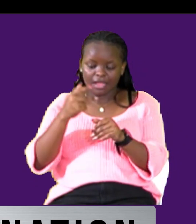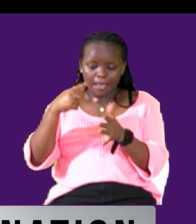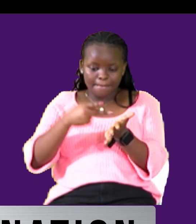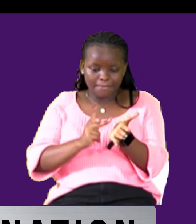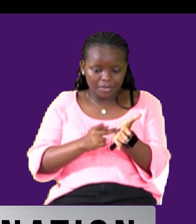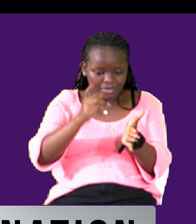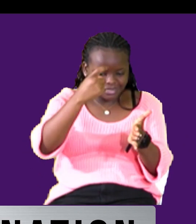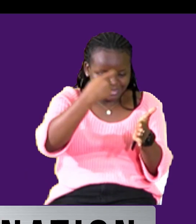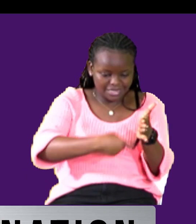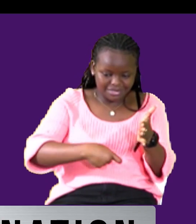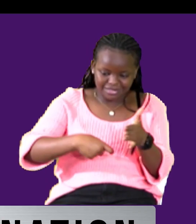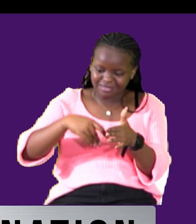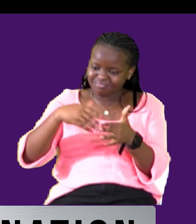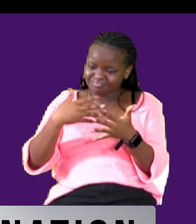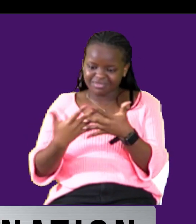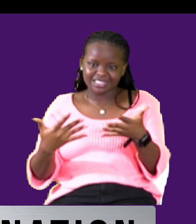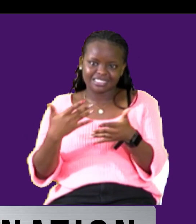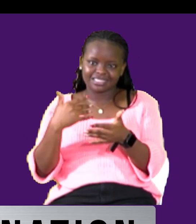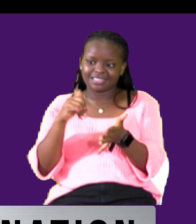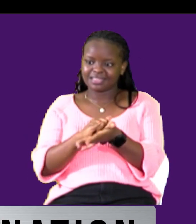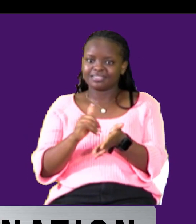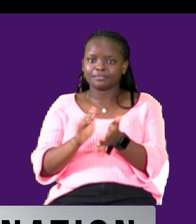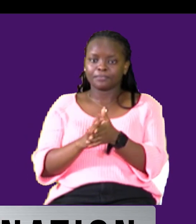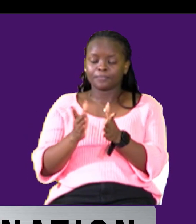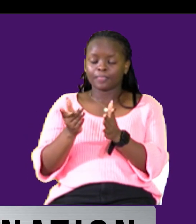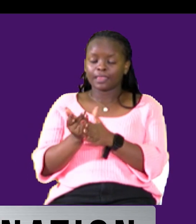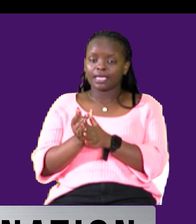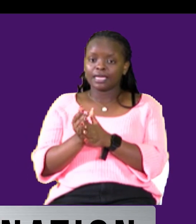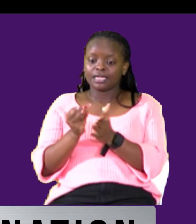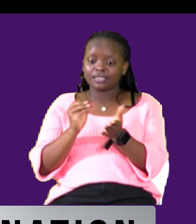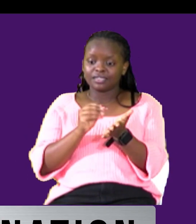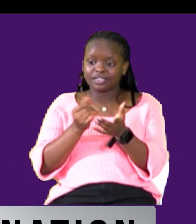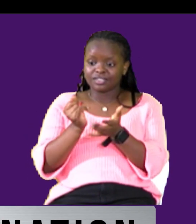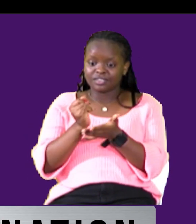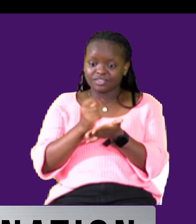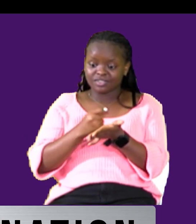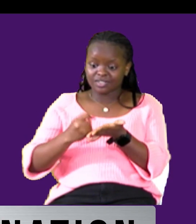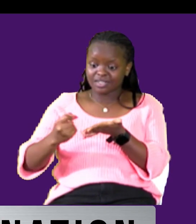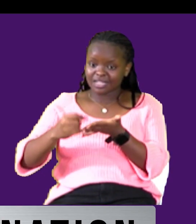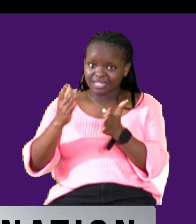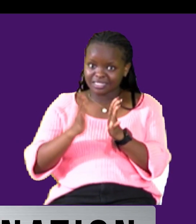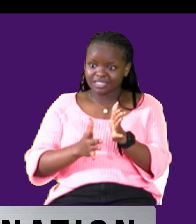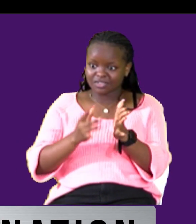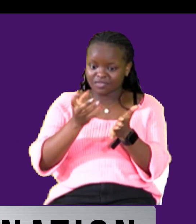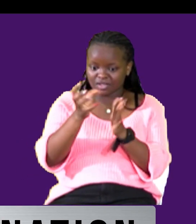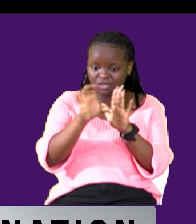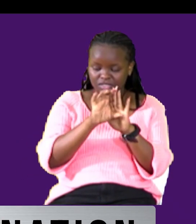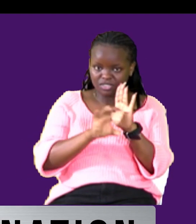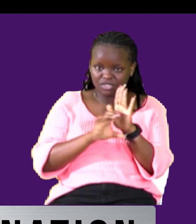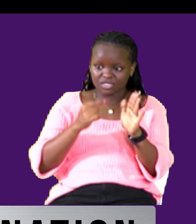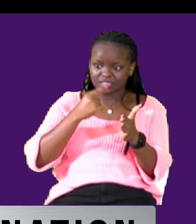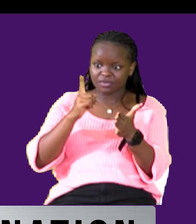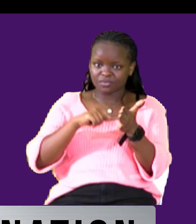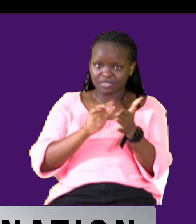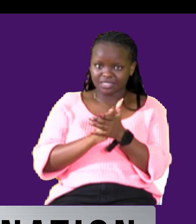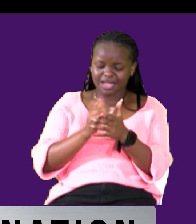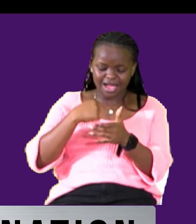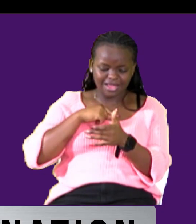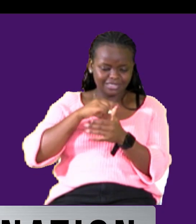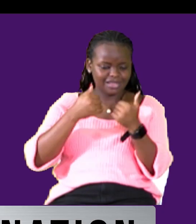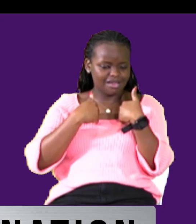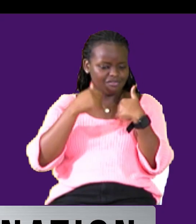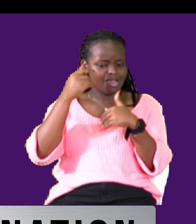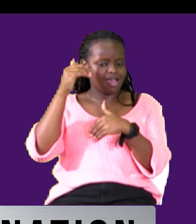like that. So the drafters of the constitution looked at it this way. Wakasema, we have had very